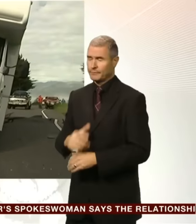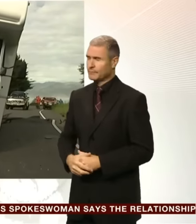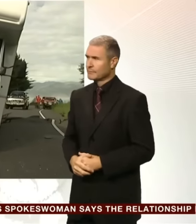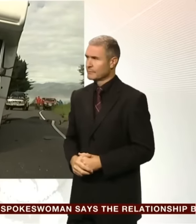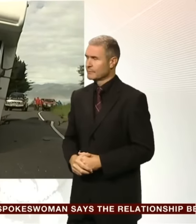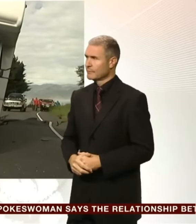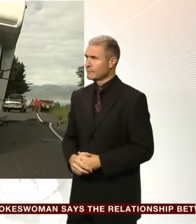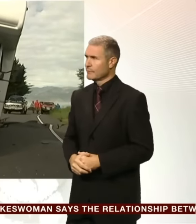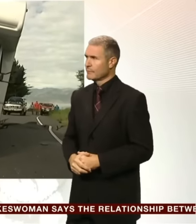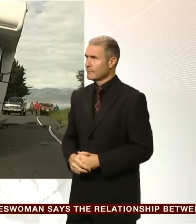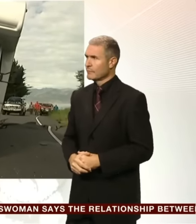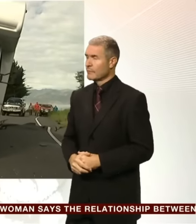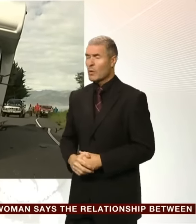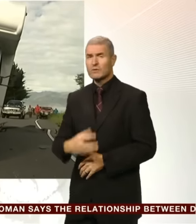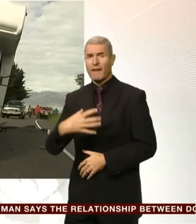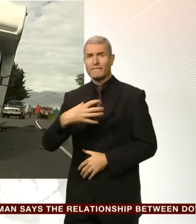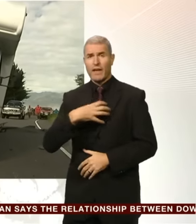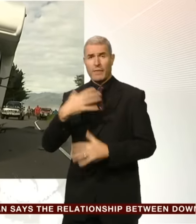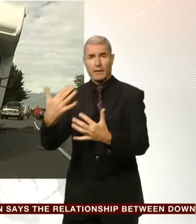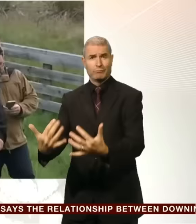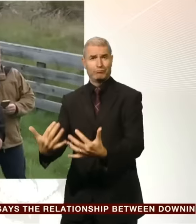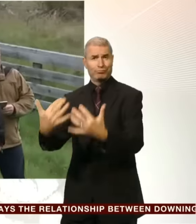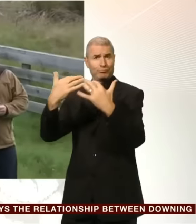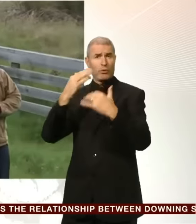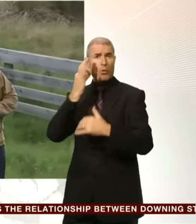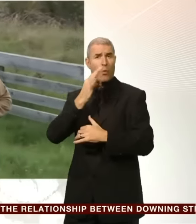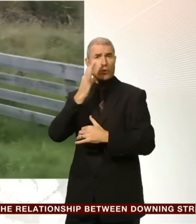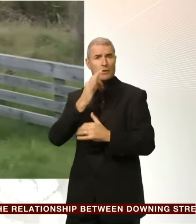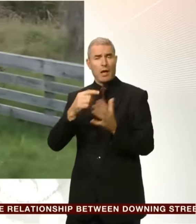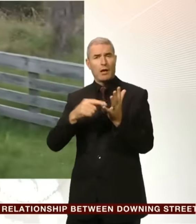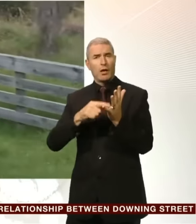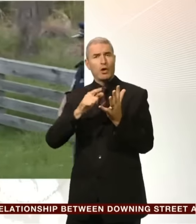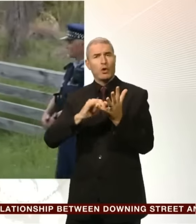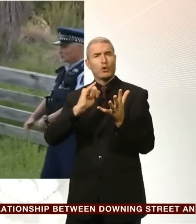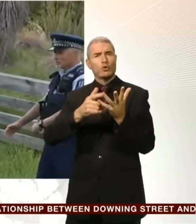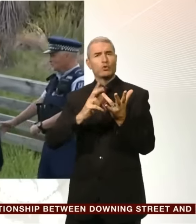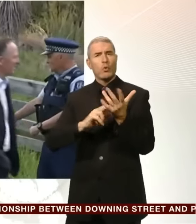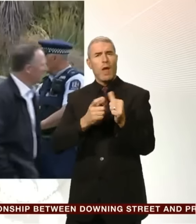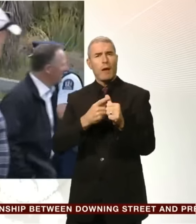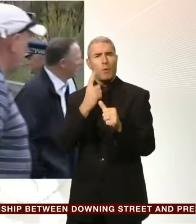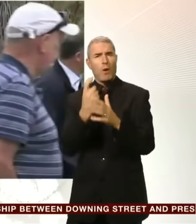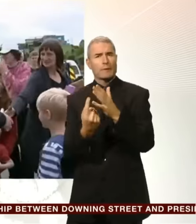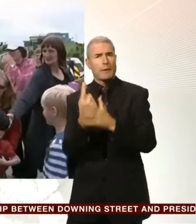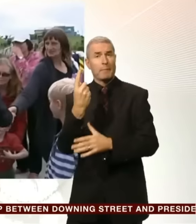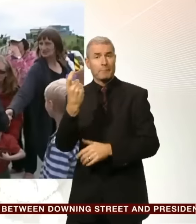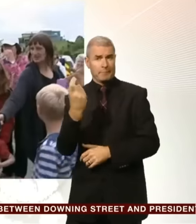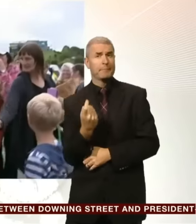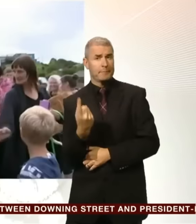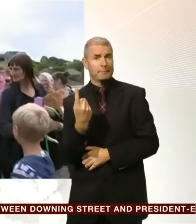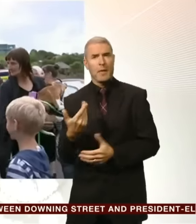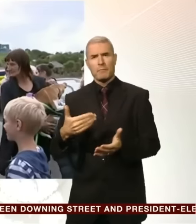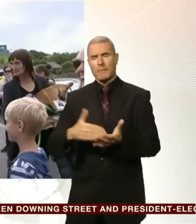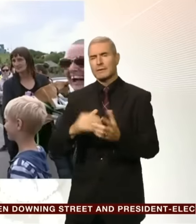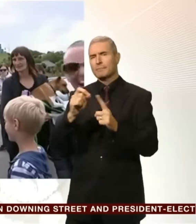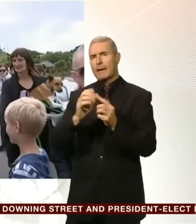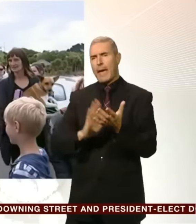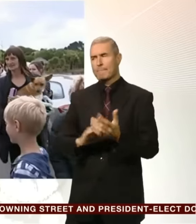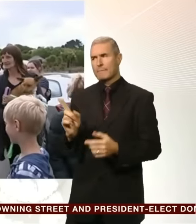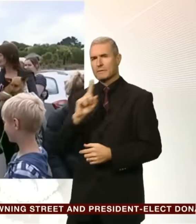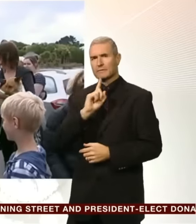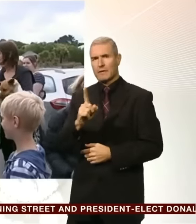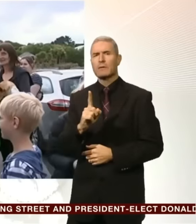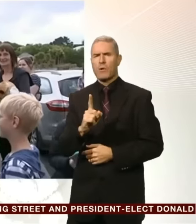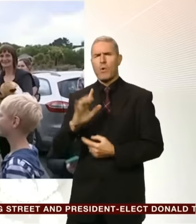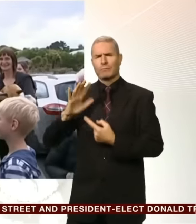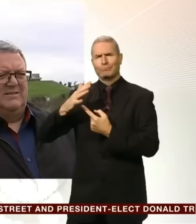fear tsunami would land on their shores. New Zealand's Prime Minister has pledged the Navy will eventually